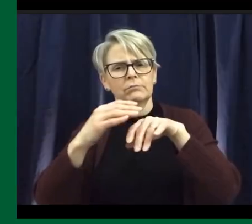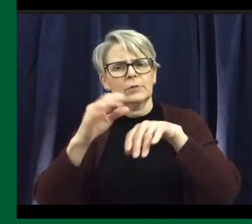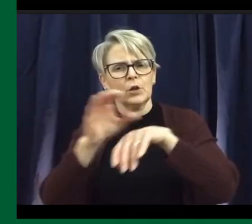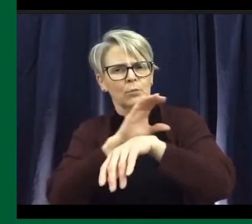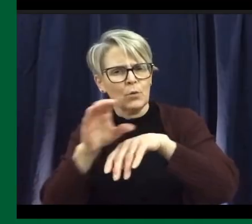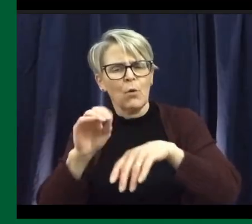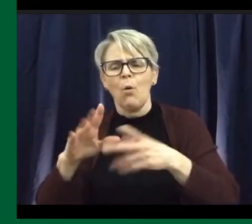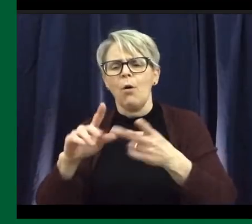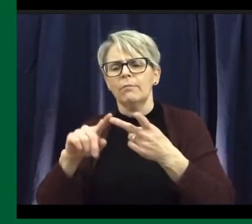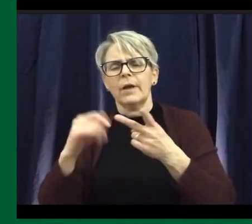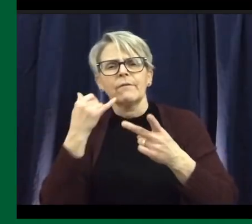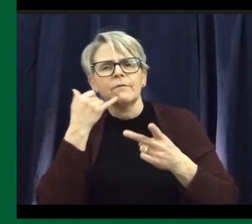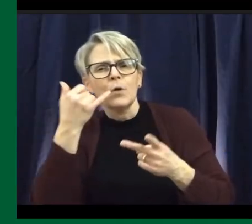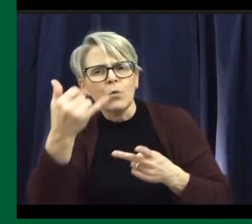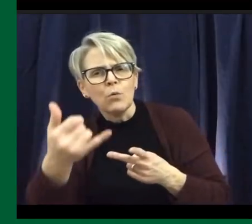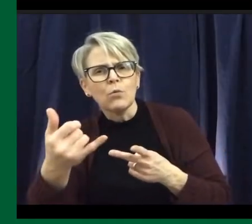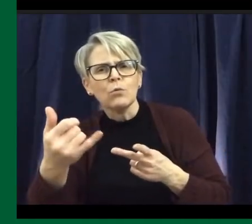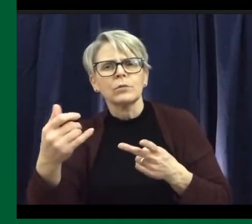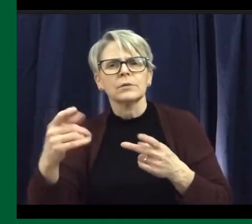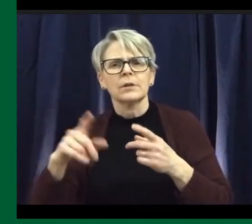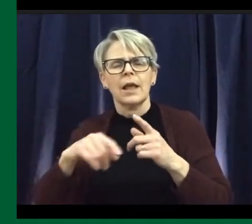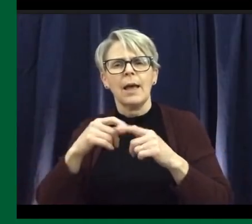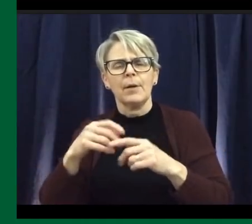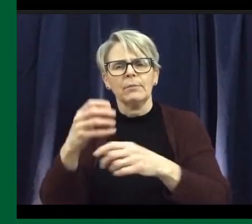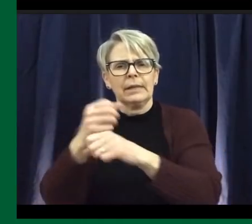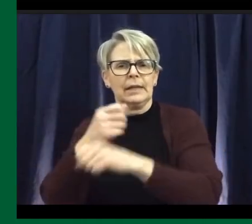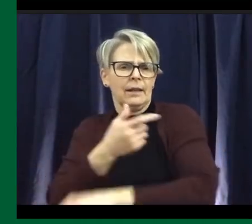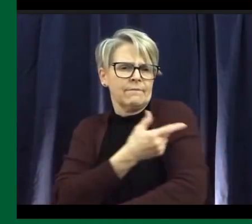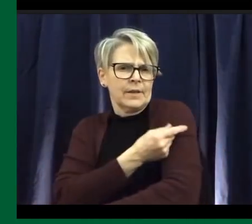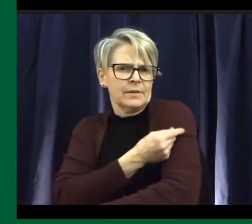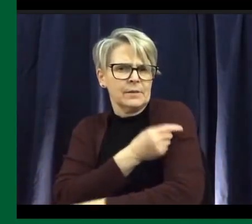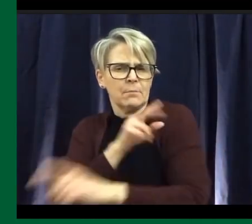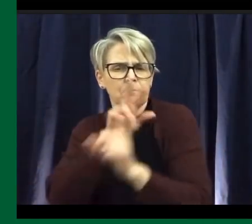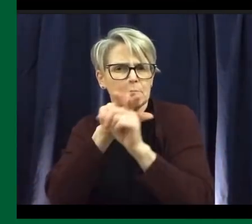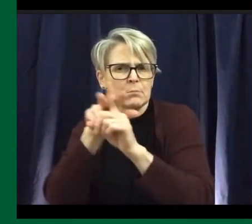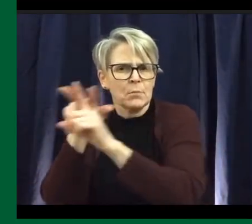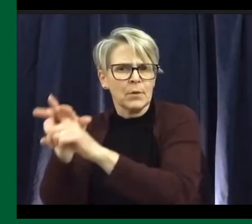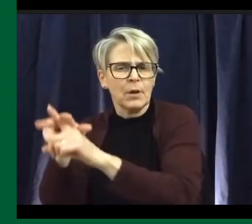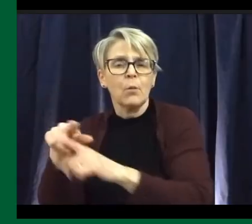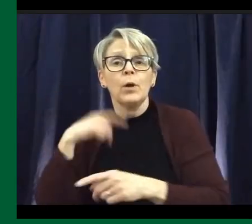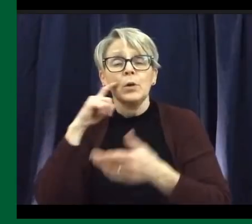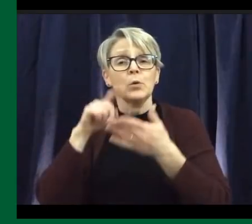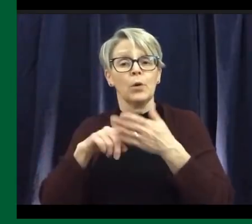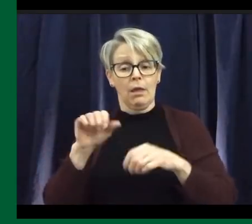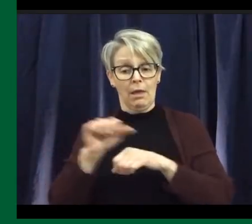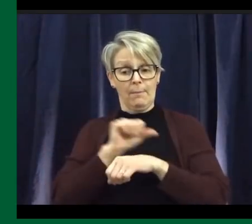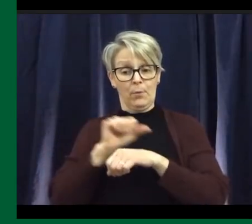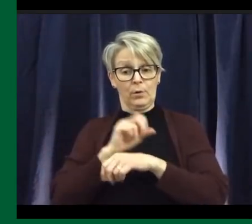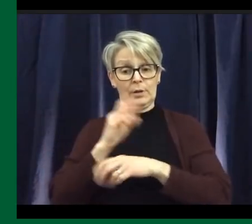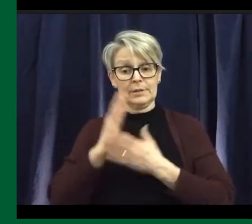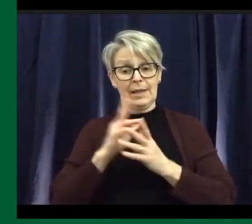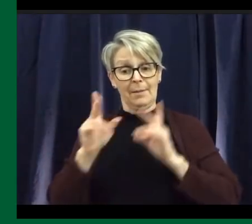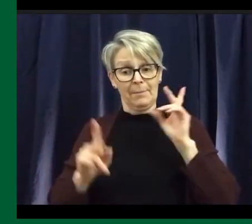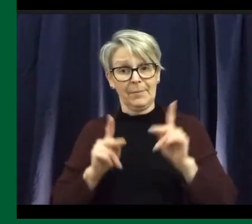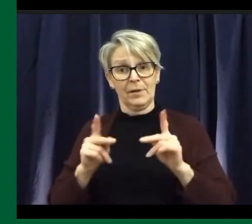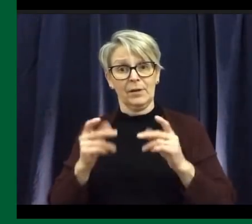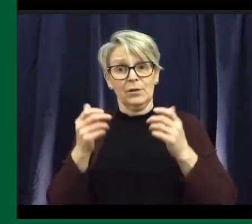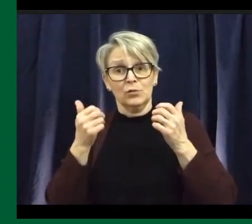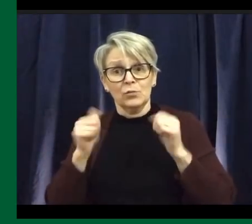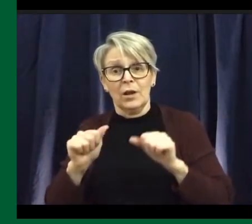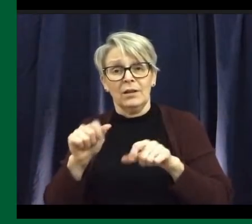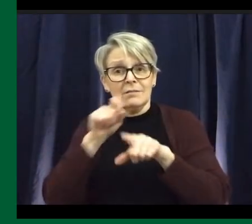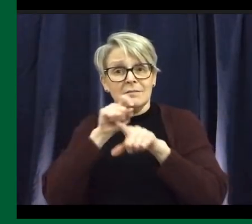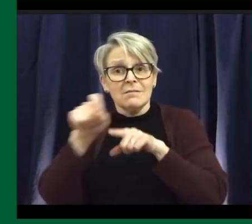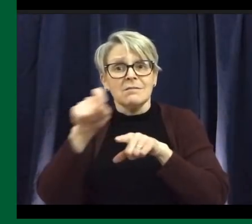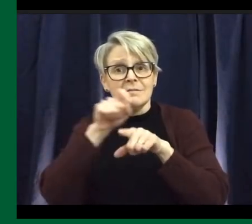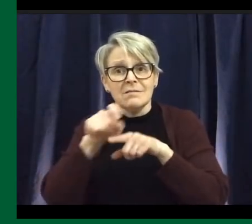number, about booking their vaccines. We've seen in places like Alberta where people who have been trying to book vaccinations, they have had